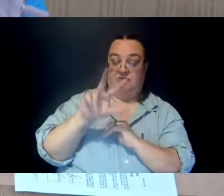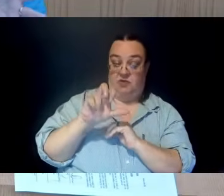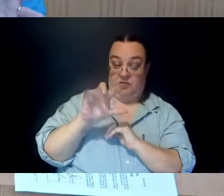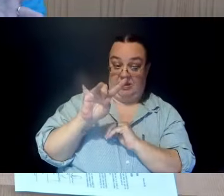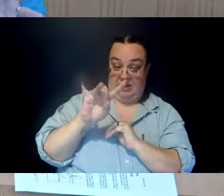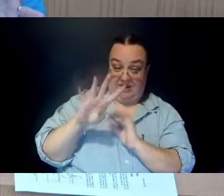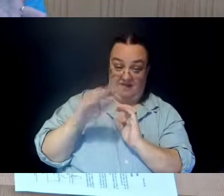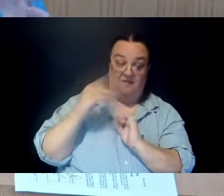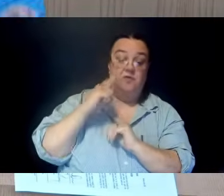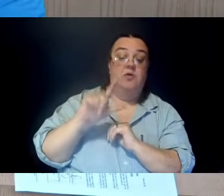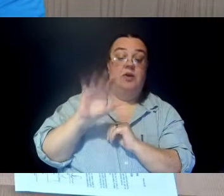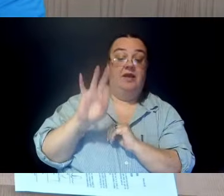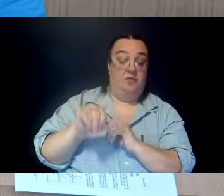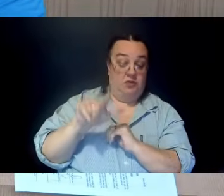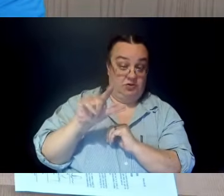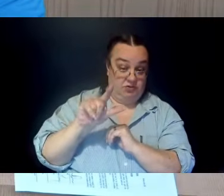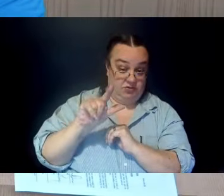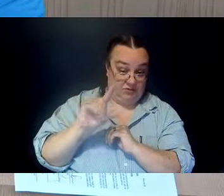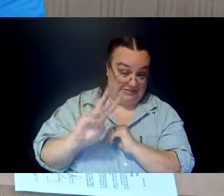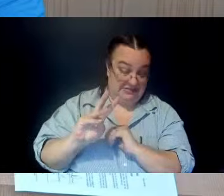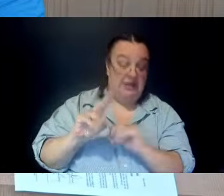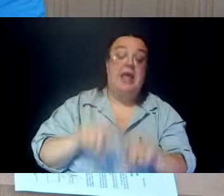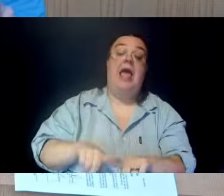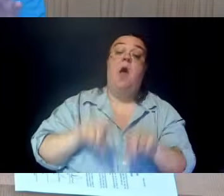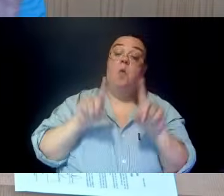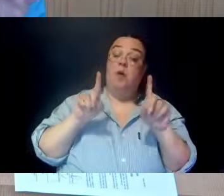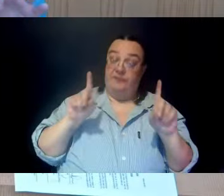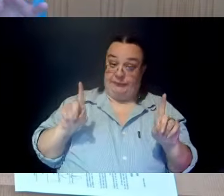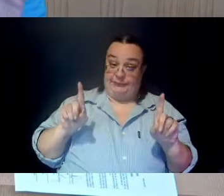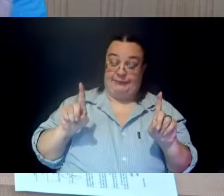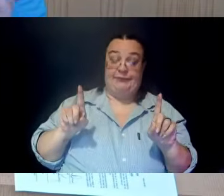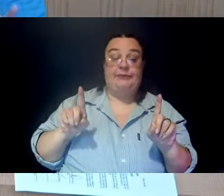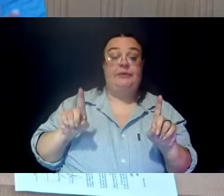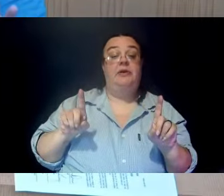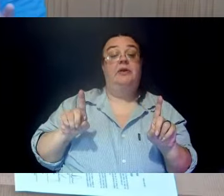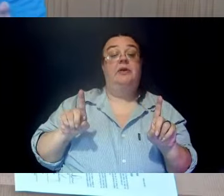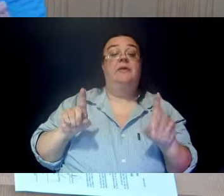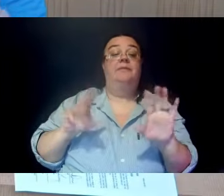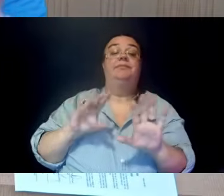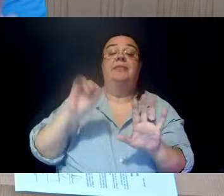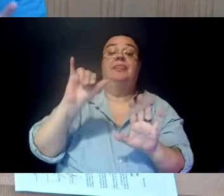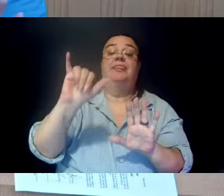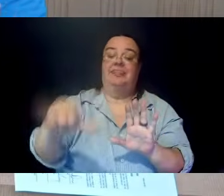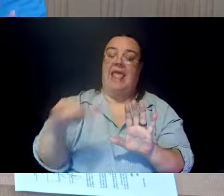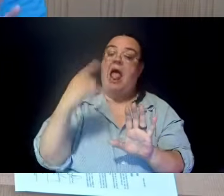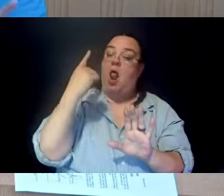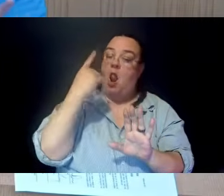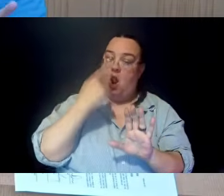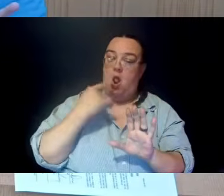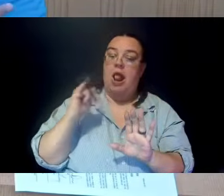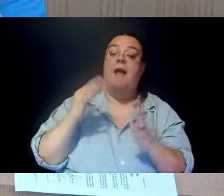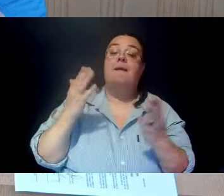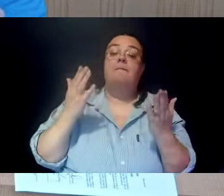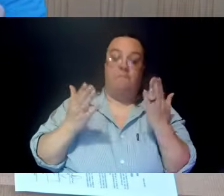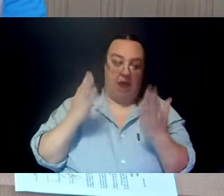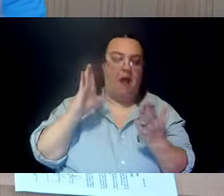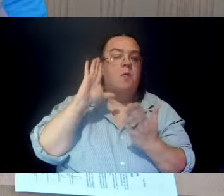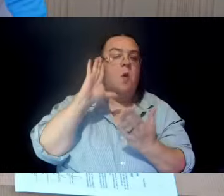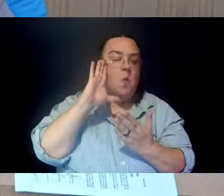$384,000 and change. However, so that looks like it's probably going to be accurate